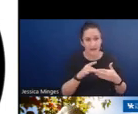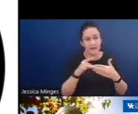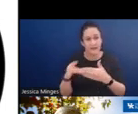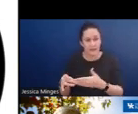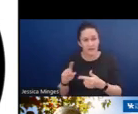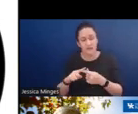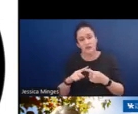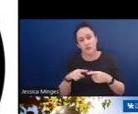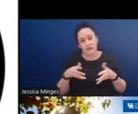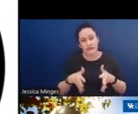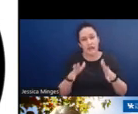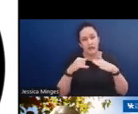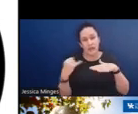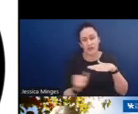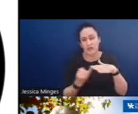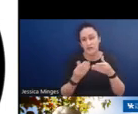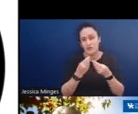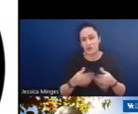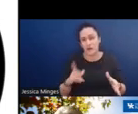of self-love."